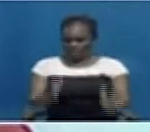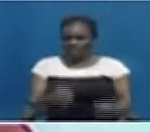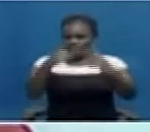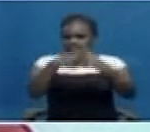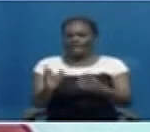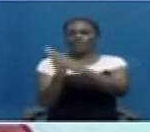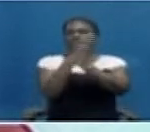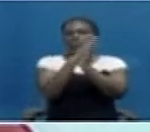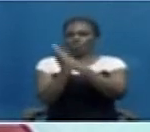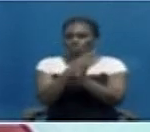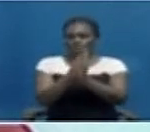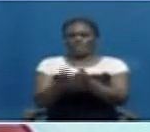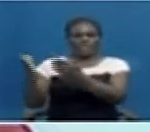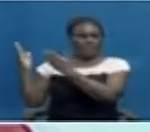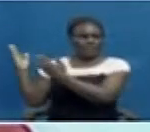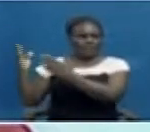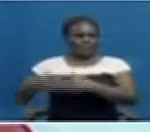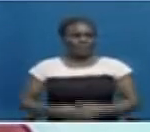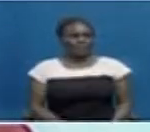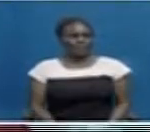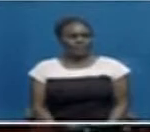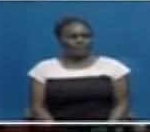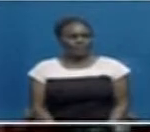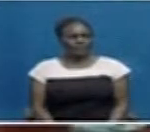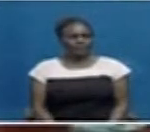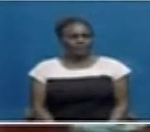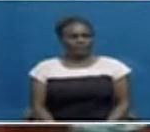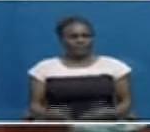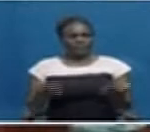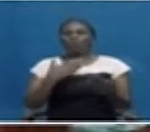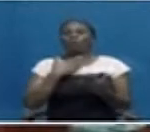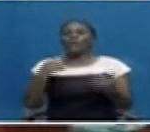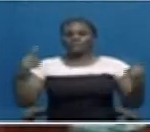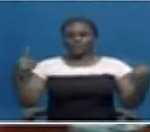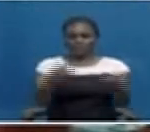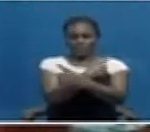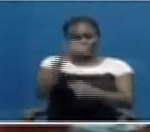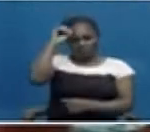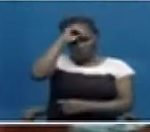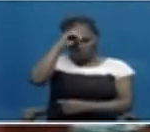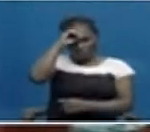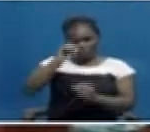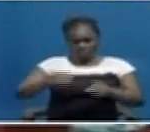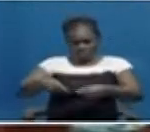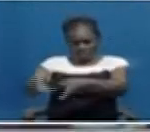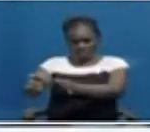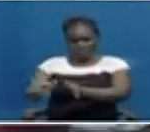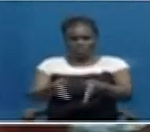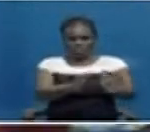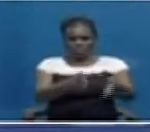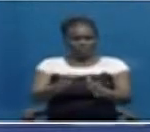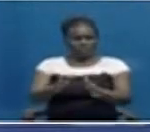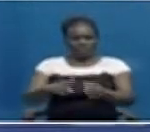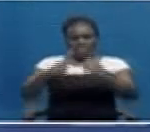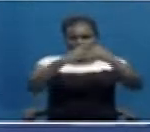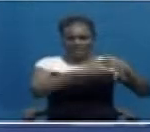our newscast with that story. Member would want to bring a different opinion, I will give an opportunity. So let us. On